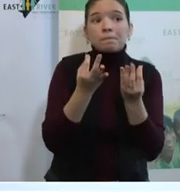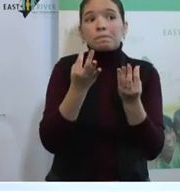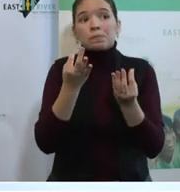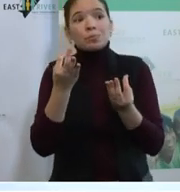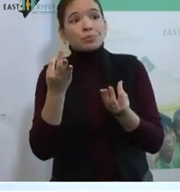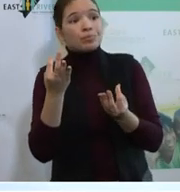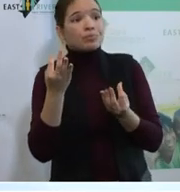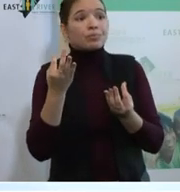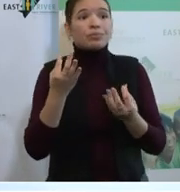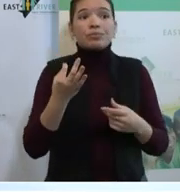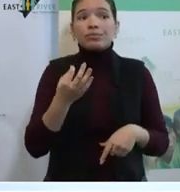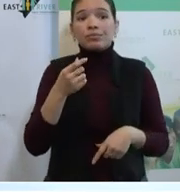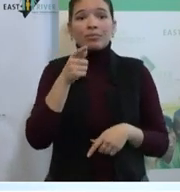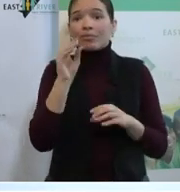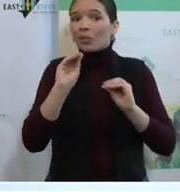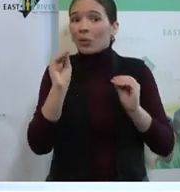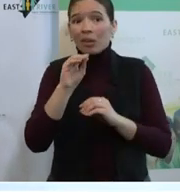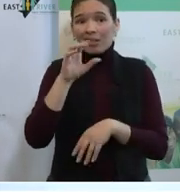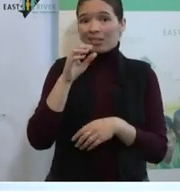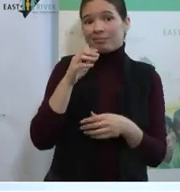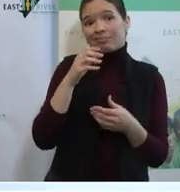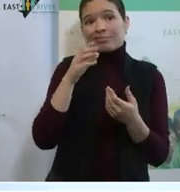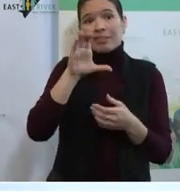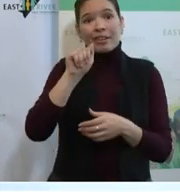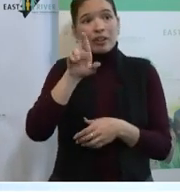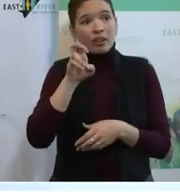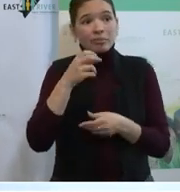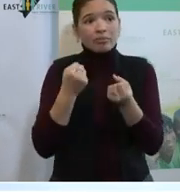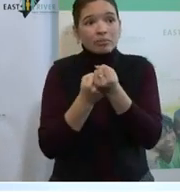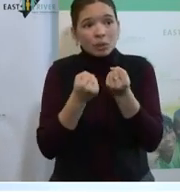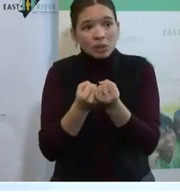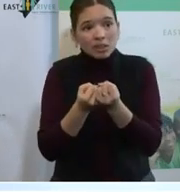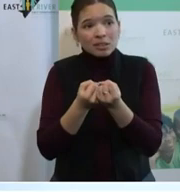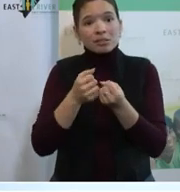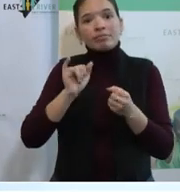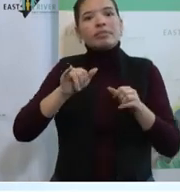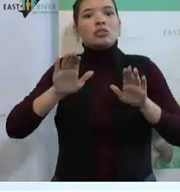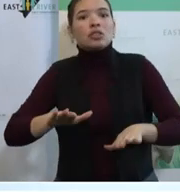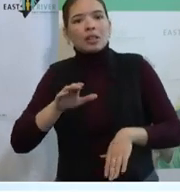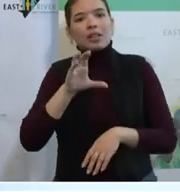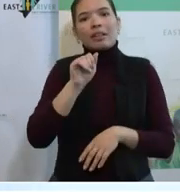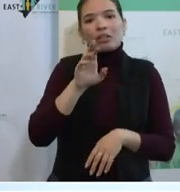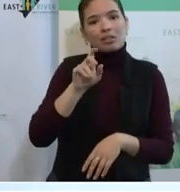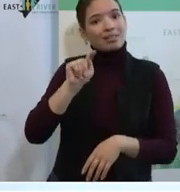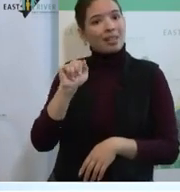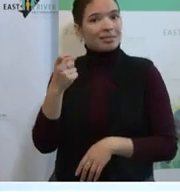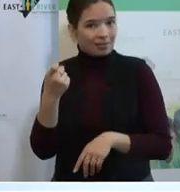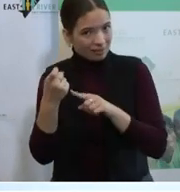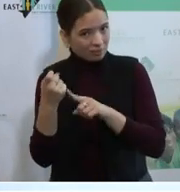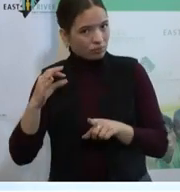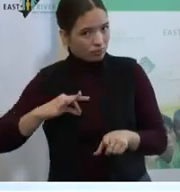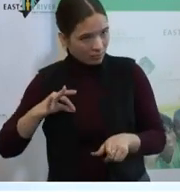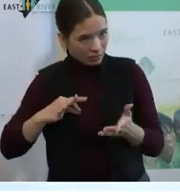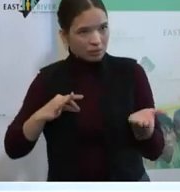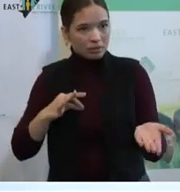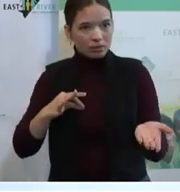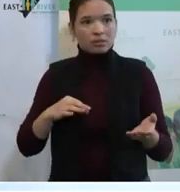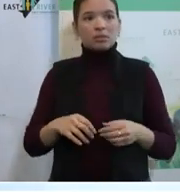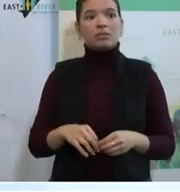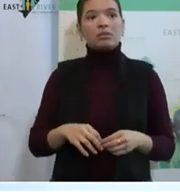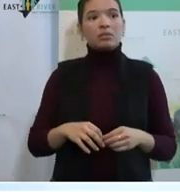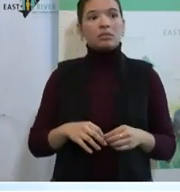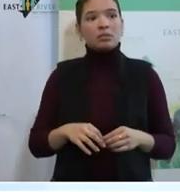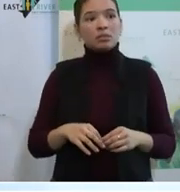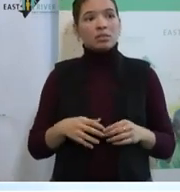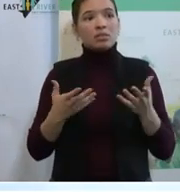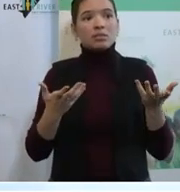are important DC credits. And I've been tasked with talking about one credit